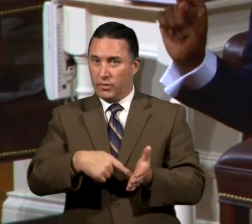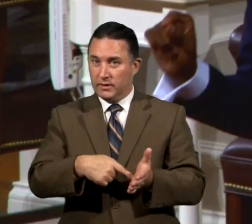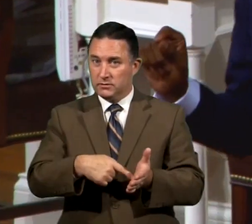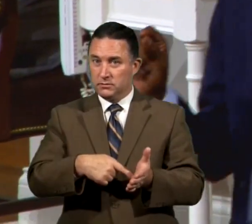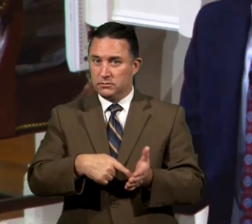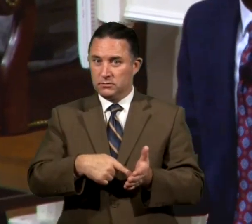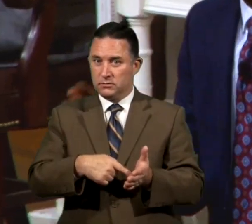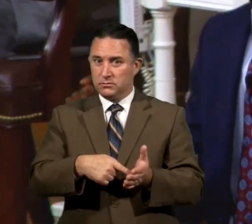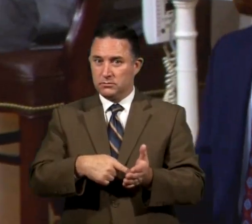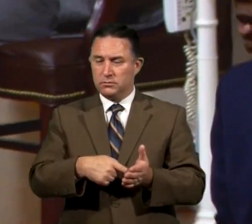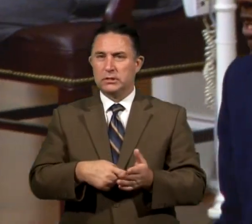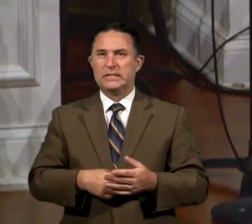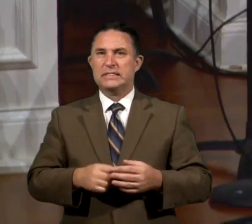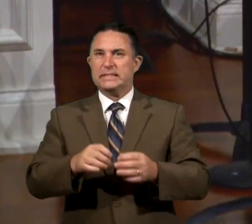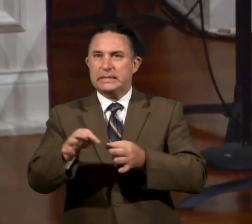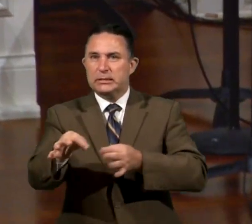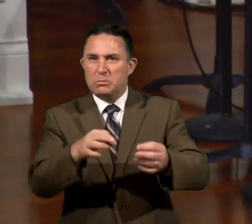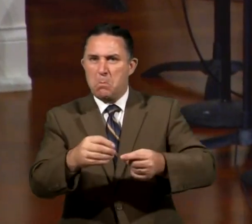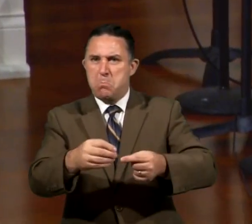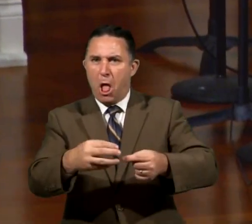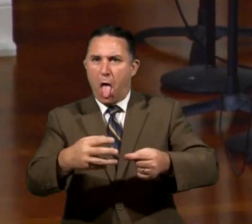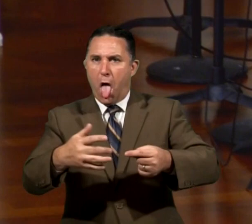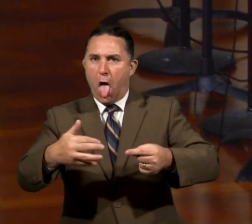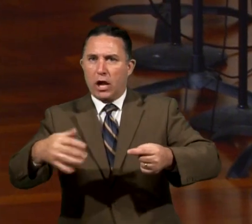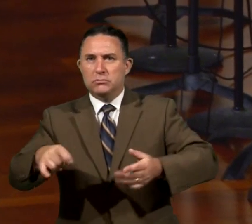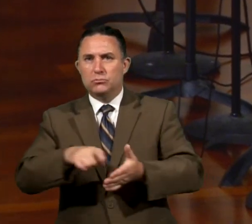He is very detailed in what he writes.